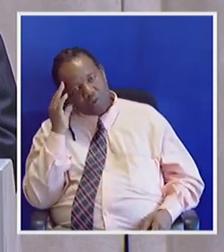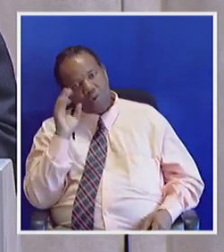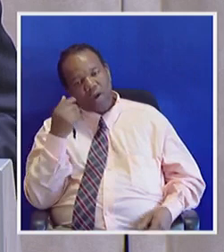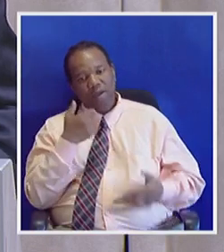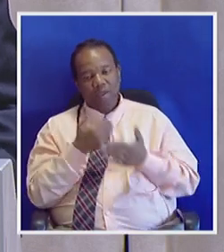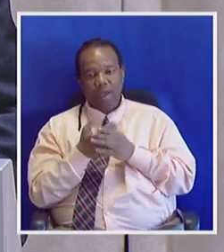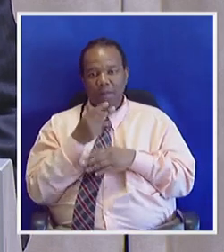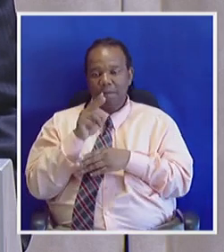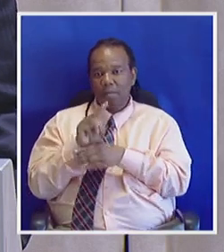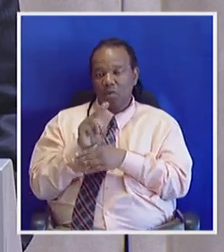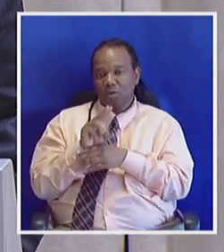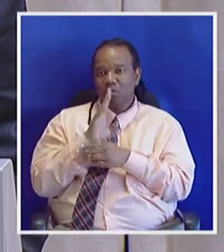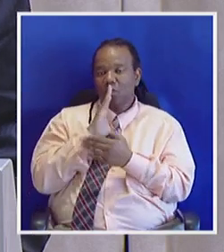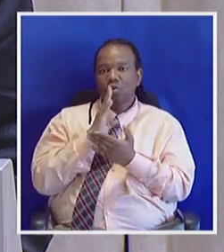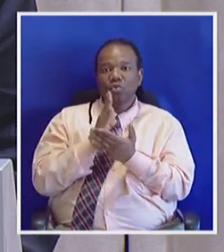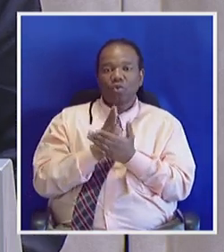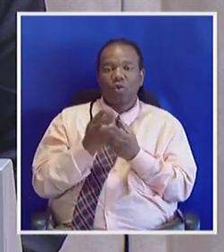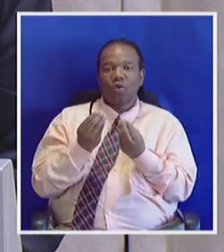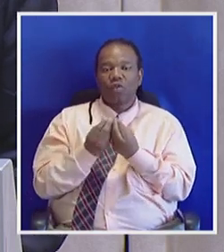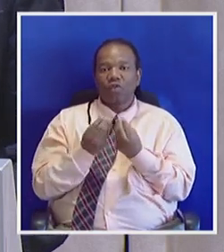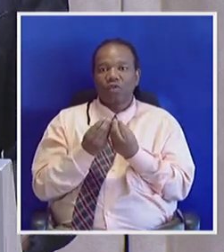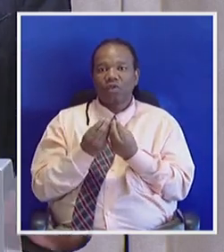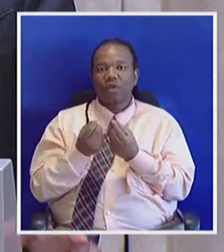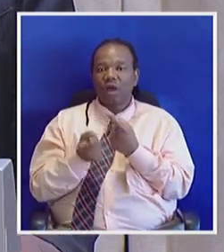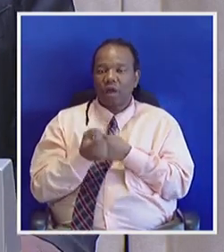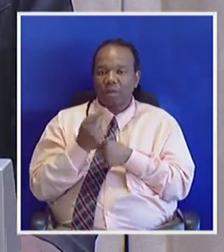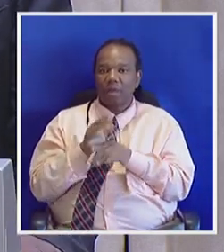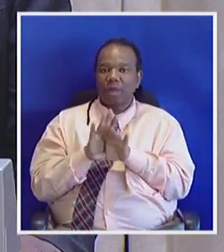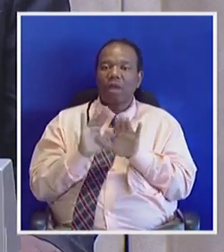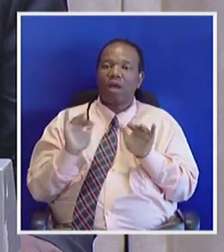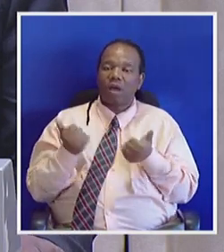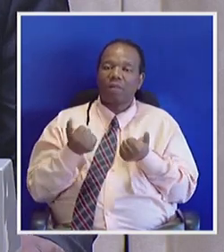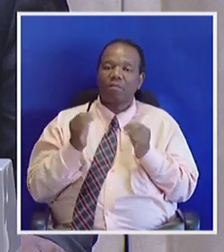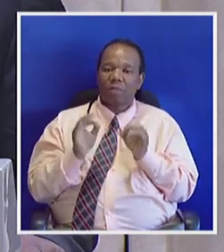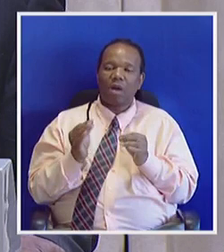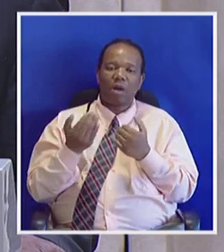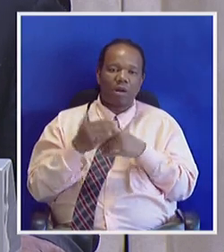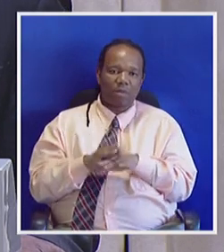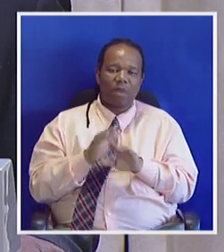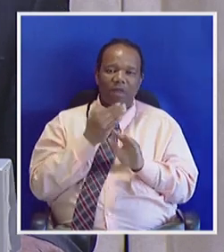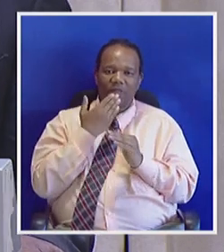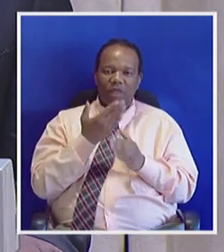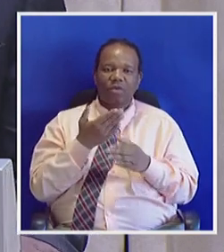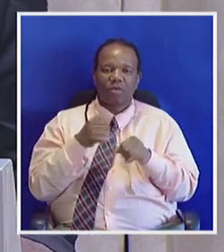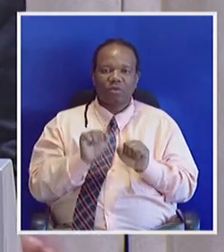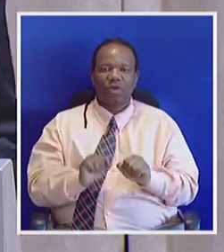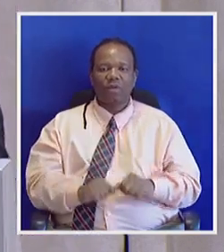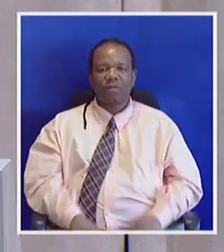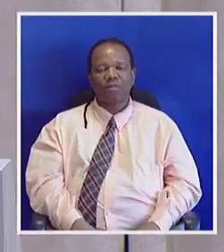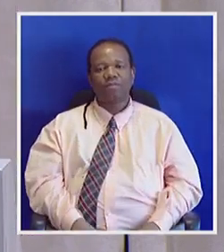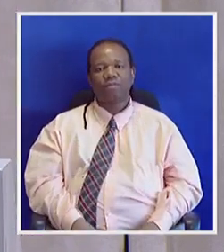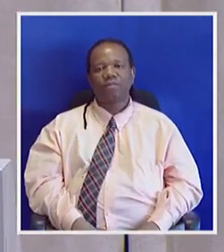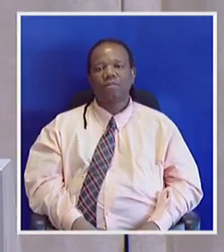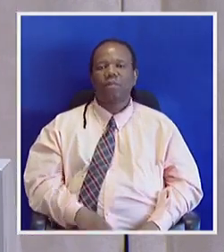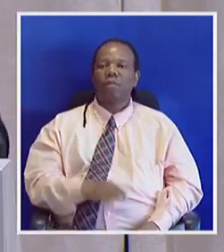monitor it to make sure that it is applied and properly implemented. Thank you, Chairperson. The Honourable